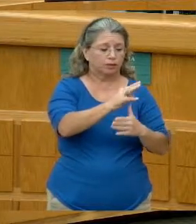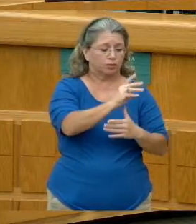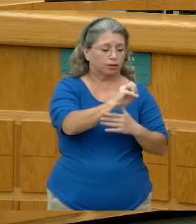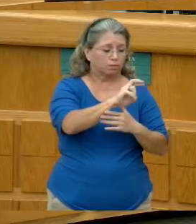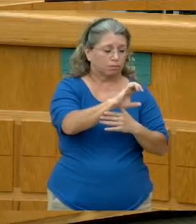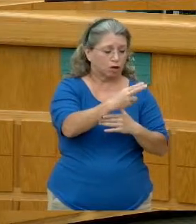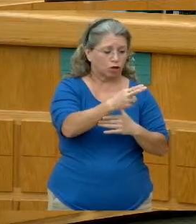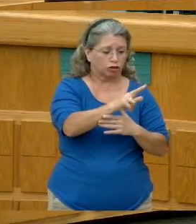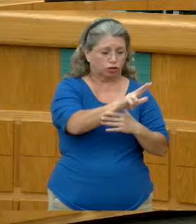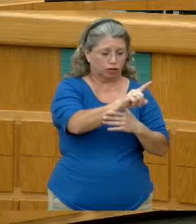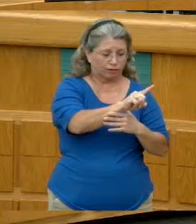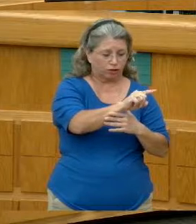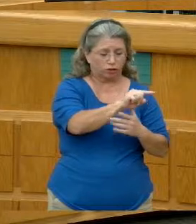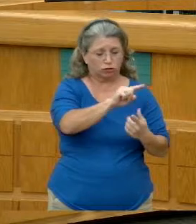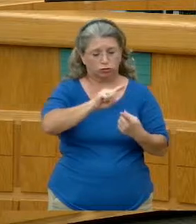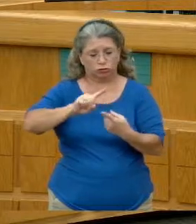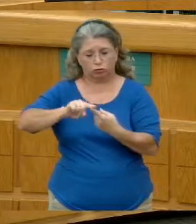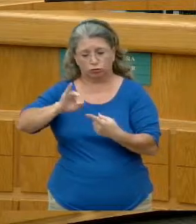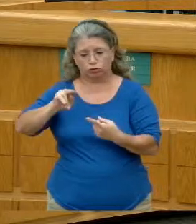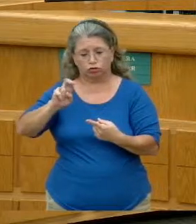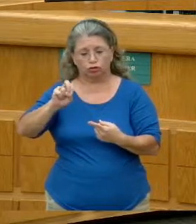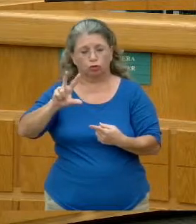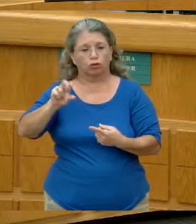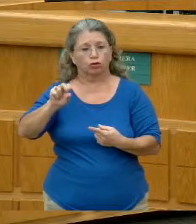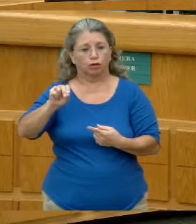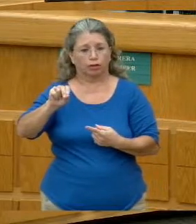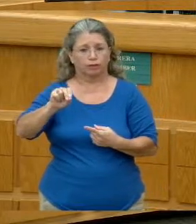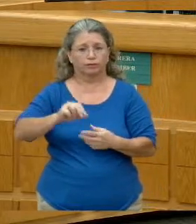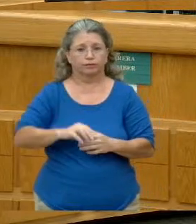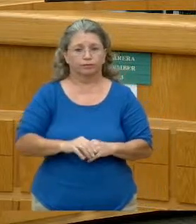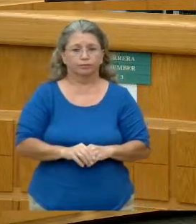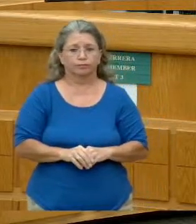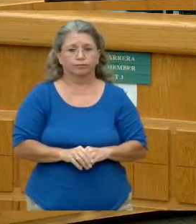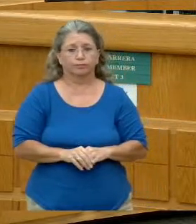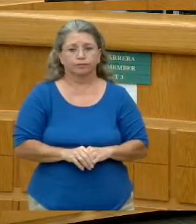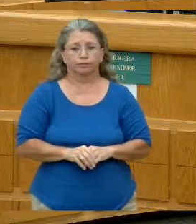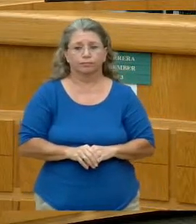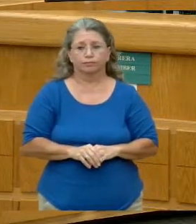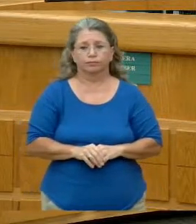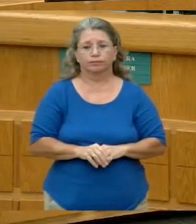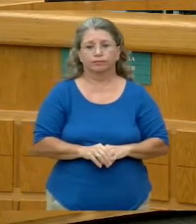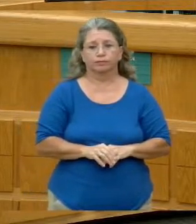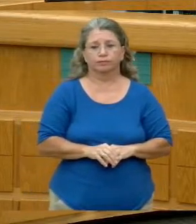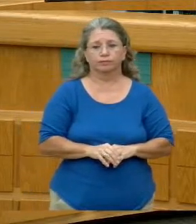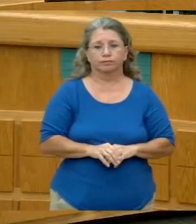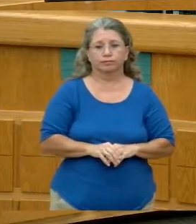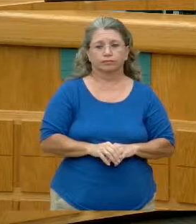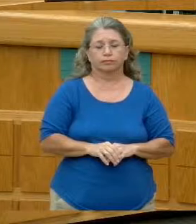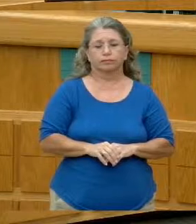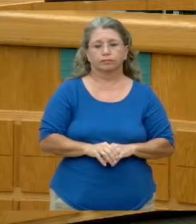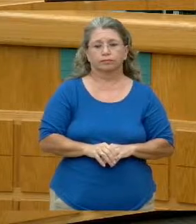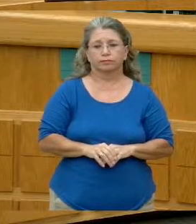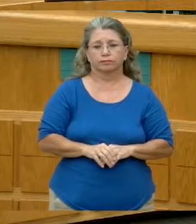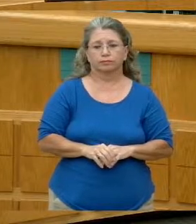30th. ¿Los 85 bebés dieron positivo recientemente? No, aproximadamente 60 bebés de un año de edad y